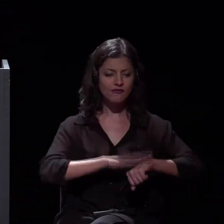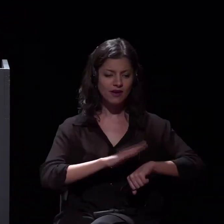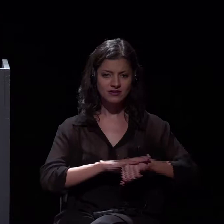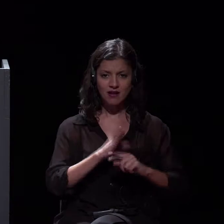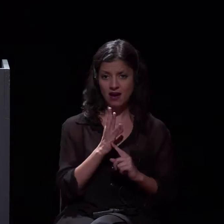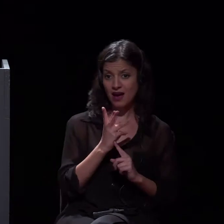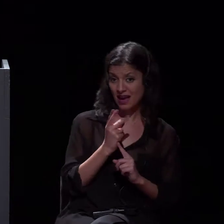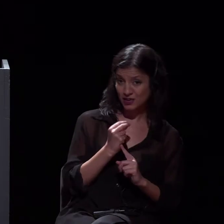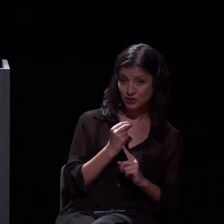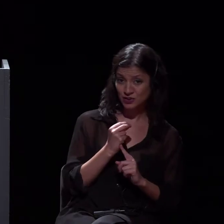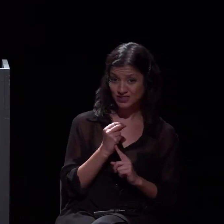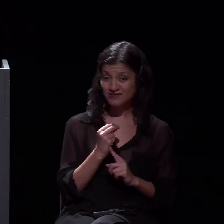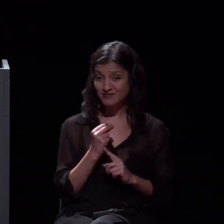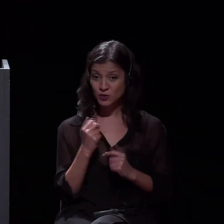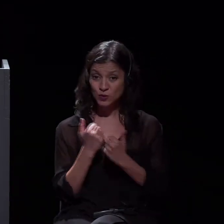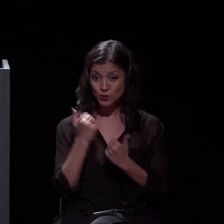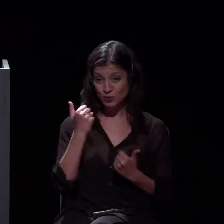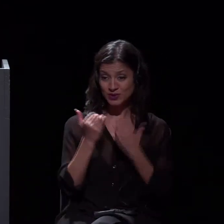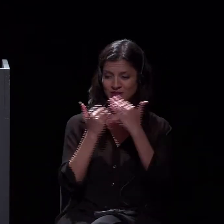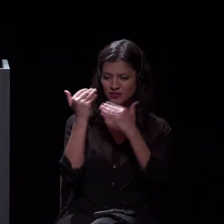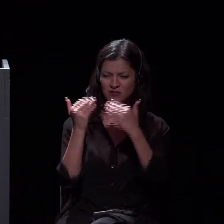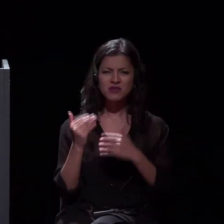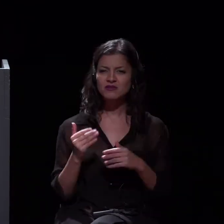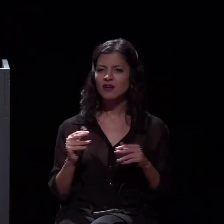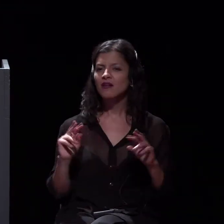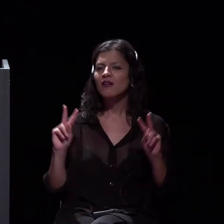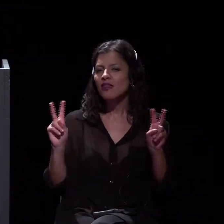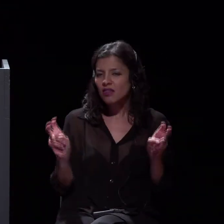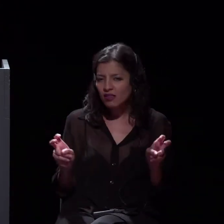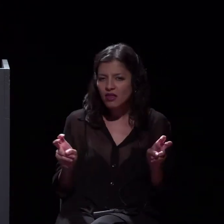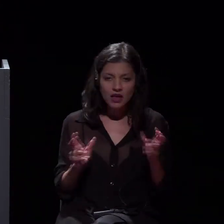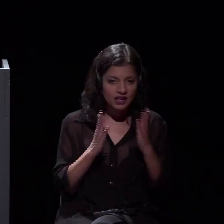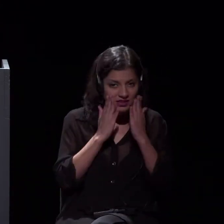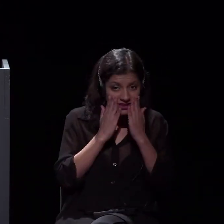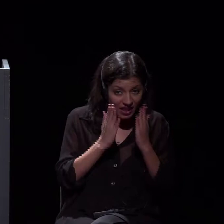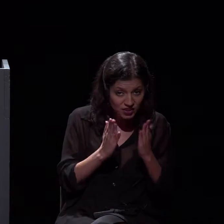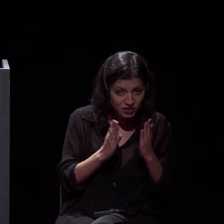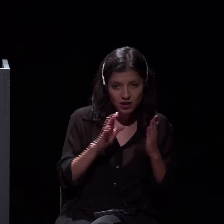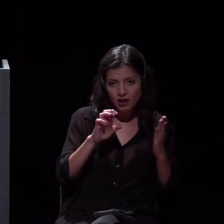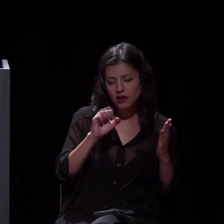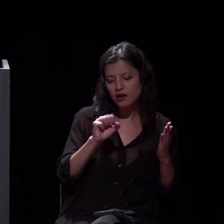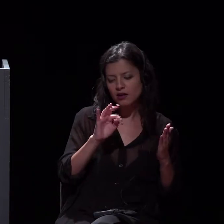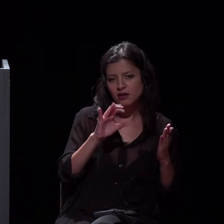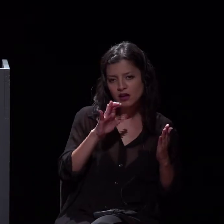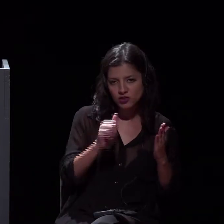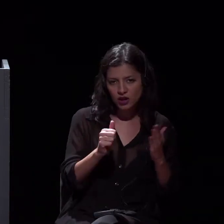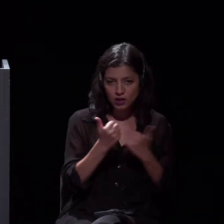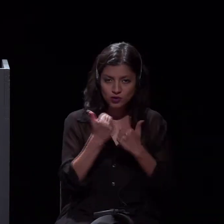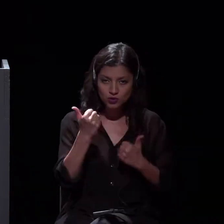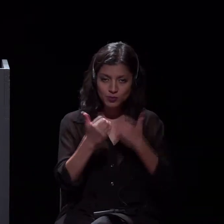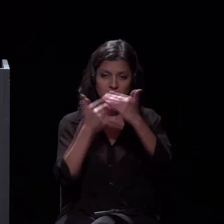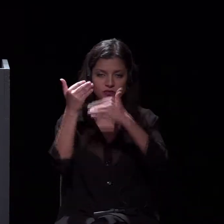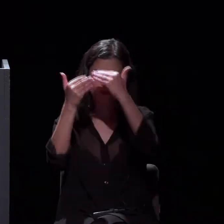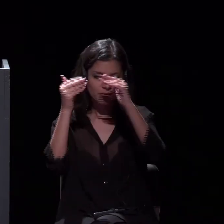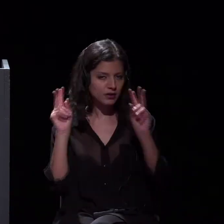call an aesthetics of underdevelopment. One could consider this shift as an early instance of what